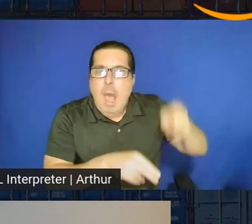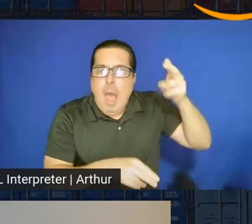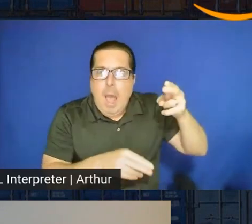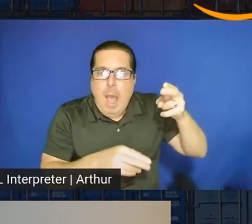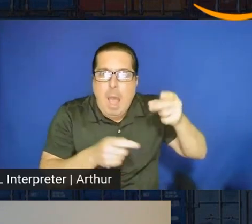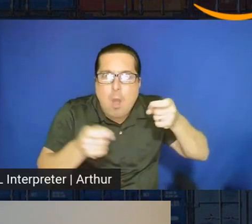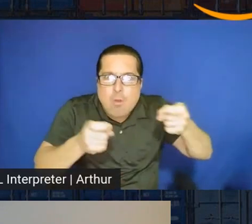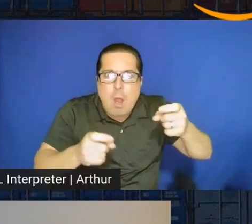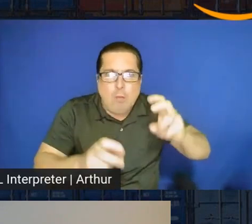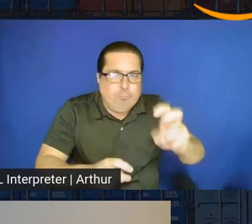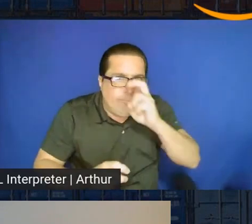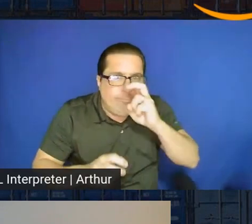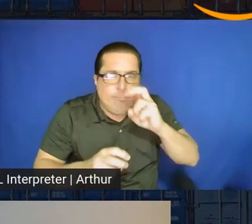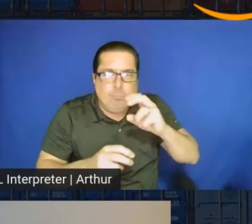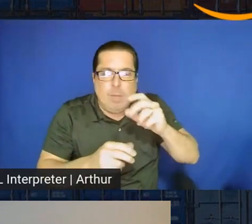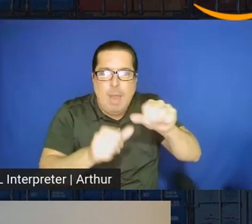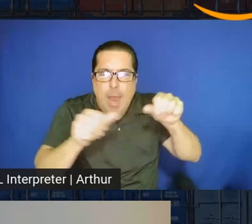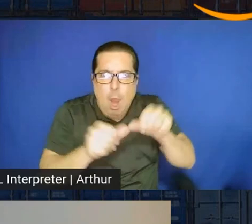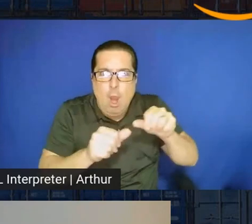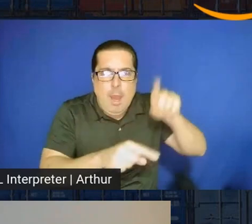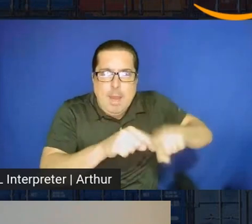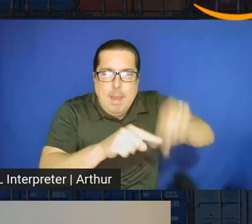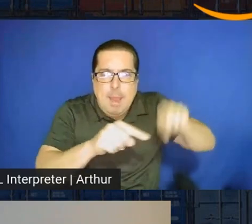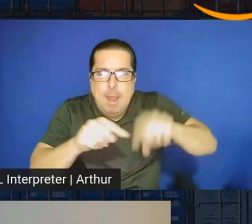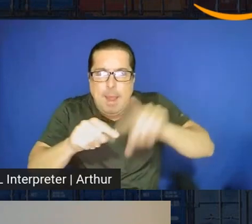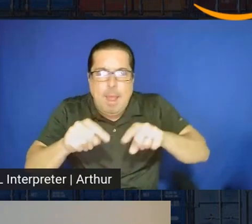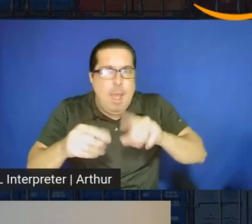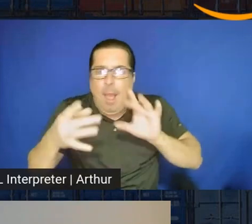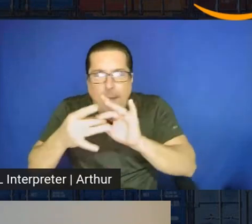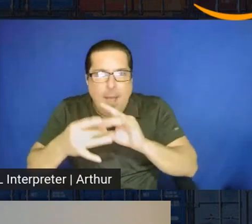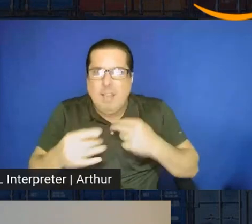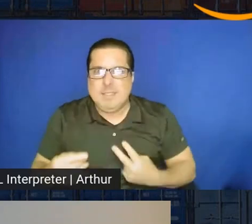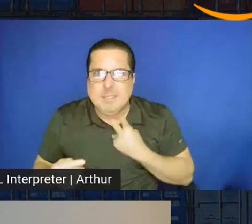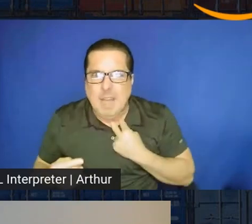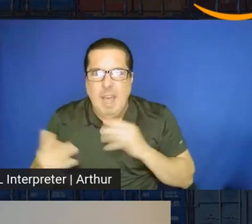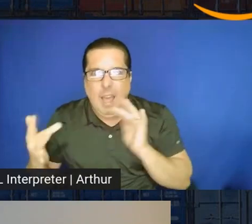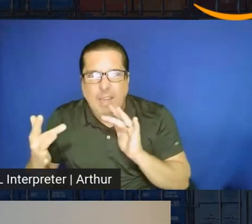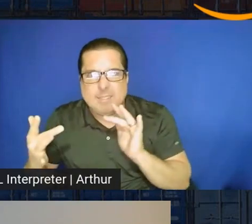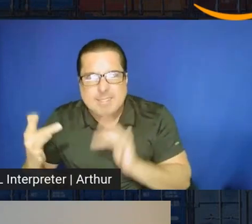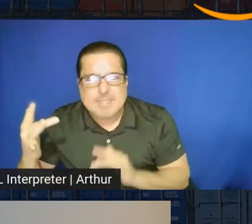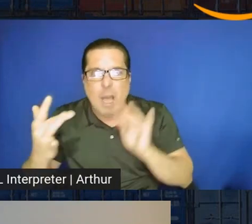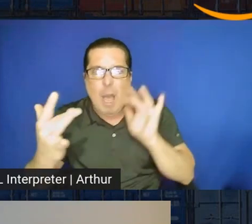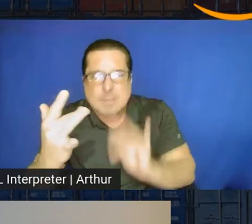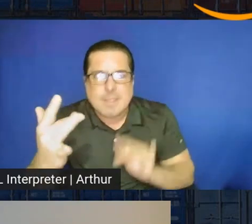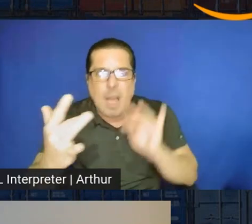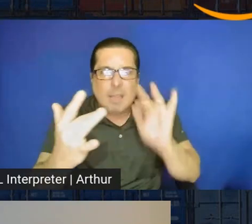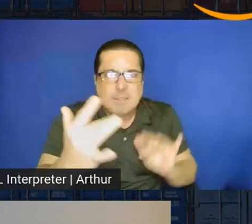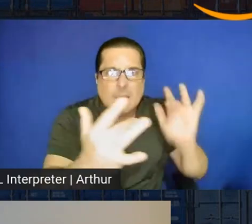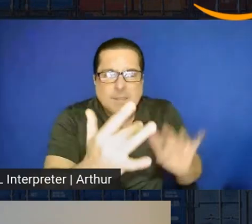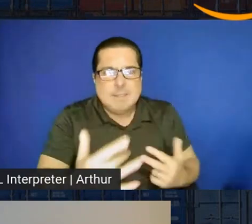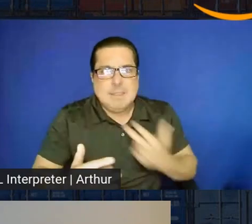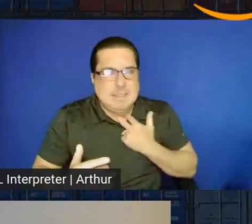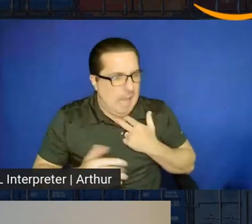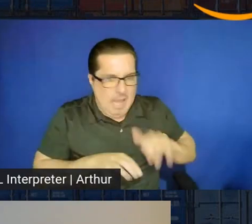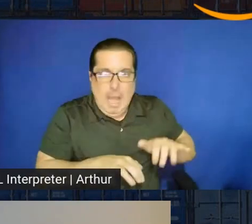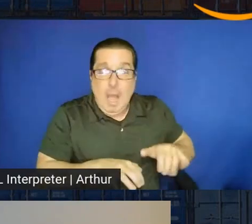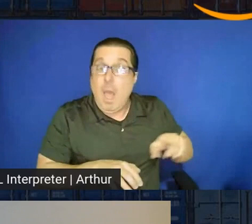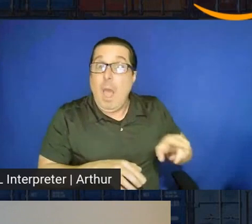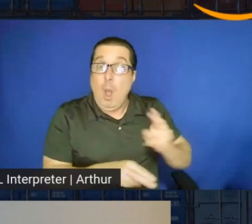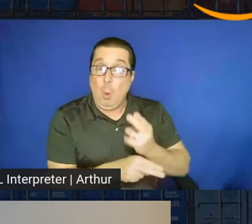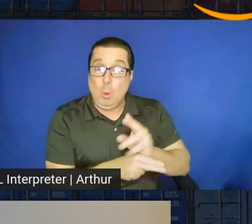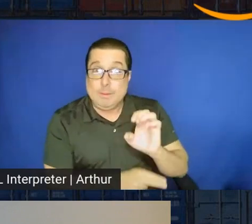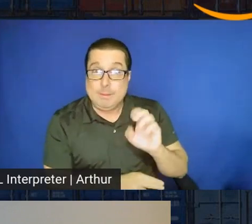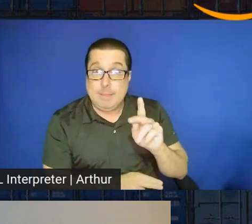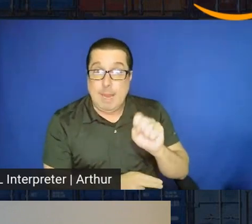cannot expose their production servers to the internet whatsoever. They are completely air-gapped, and they find the most benefit with EKS